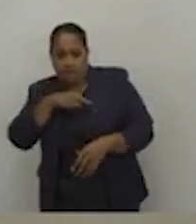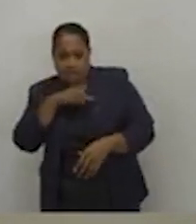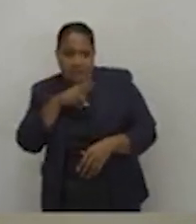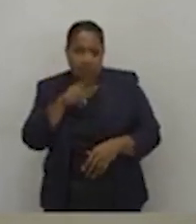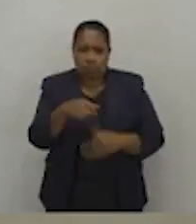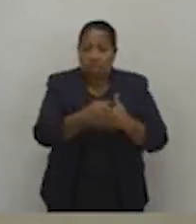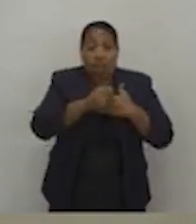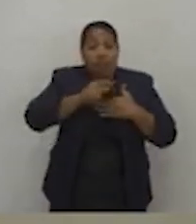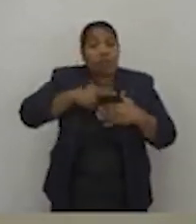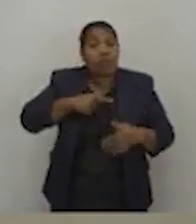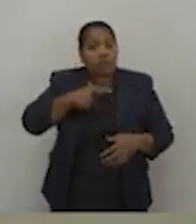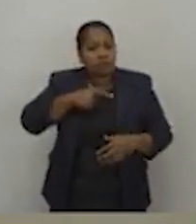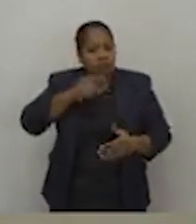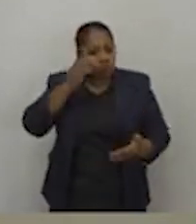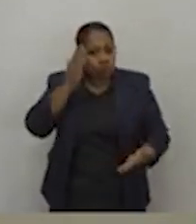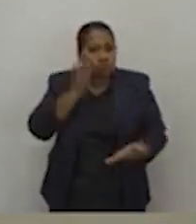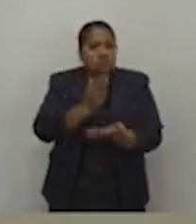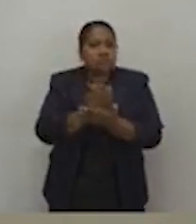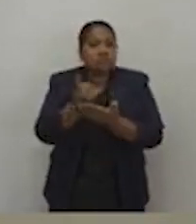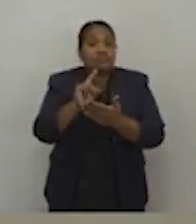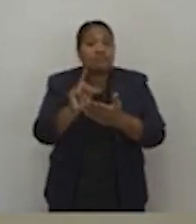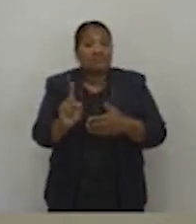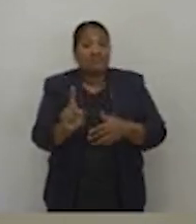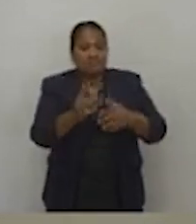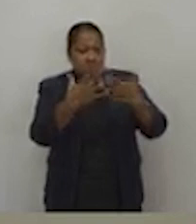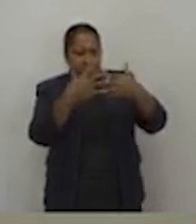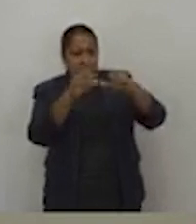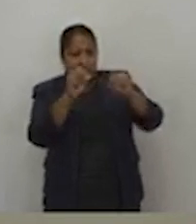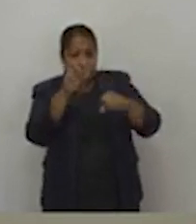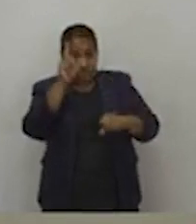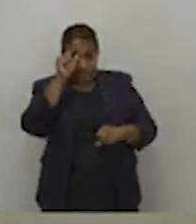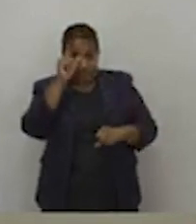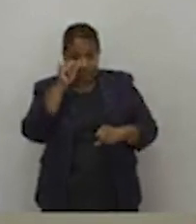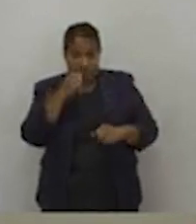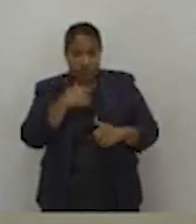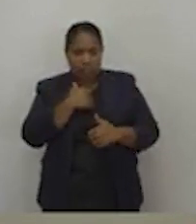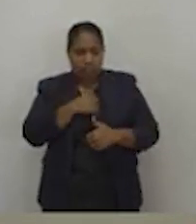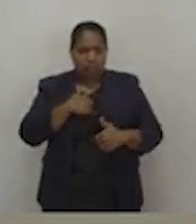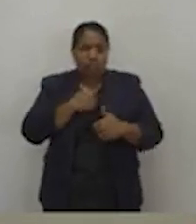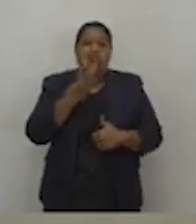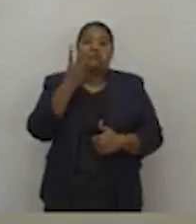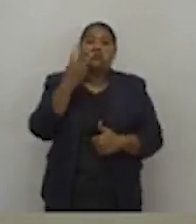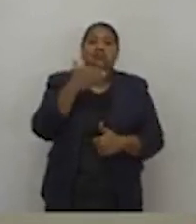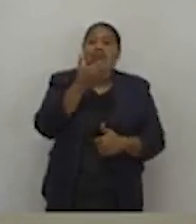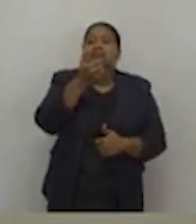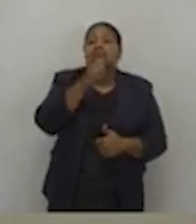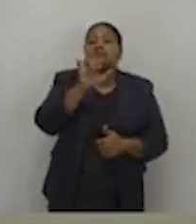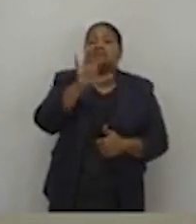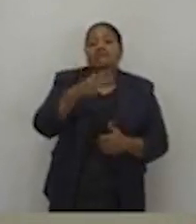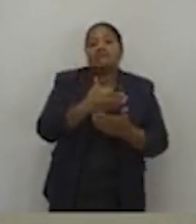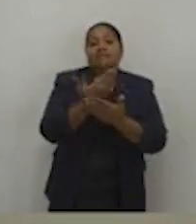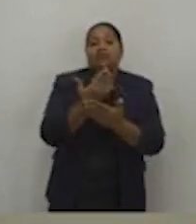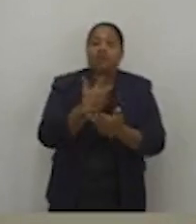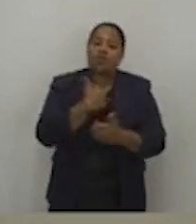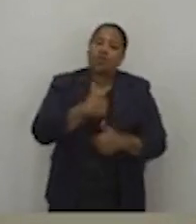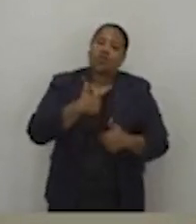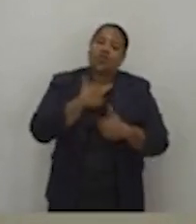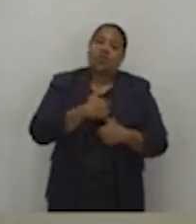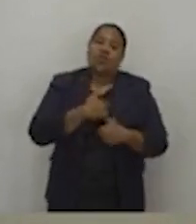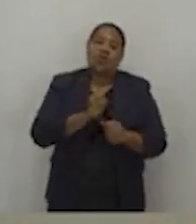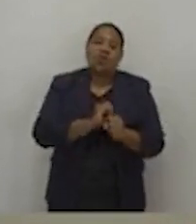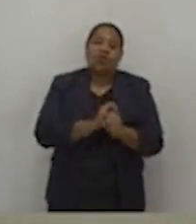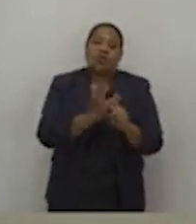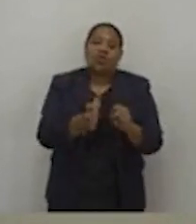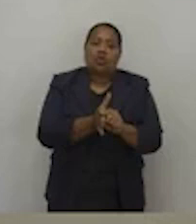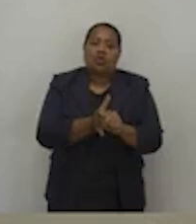the truth is, the success Fiji has enjoyed, 365 days of COVID containment, has made all of